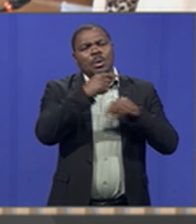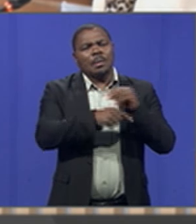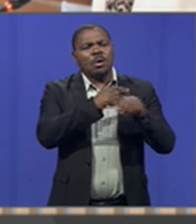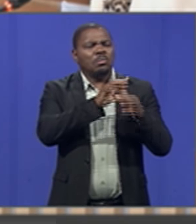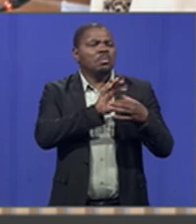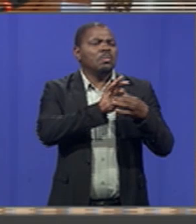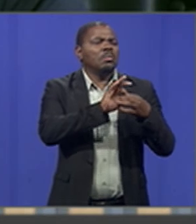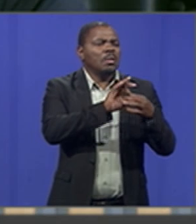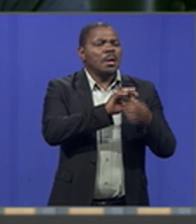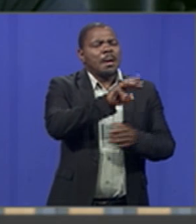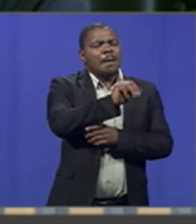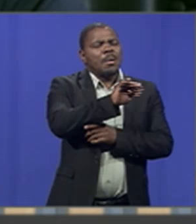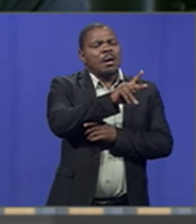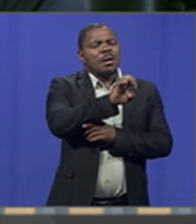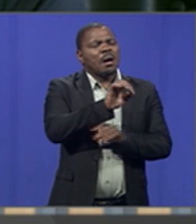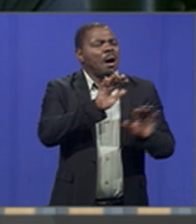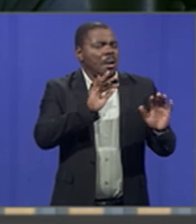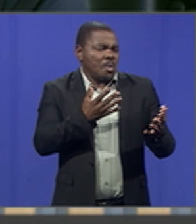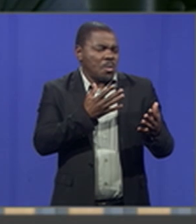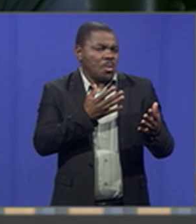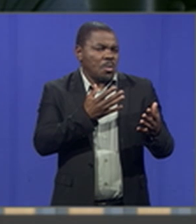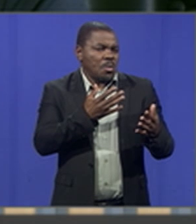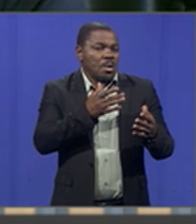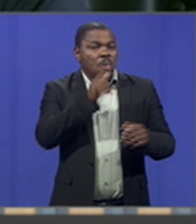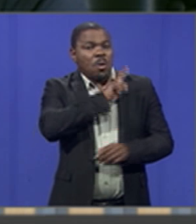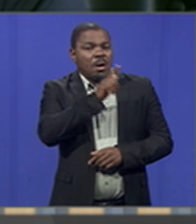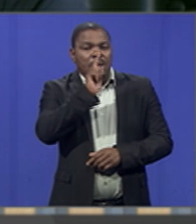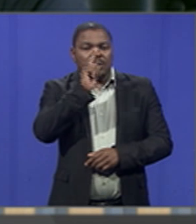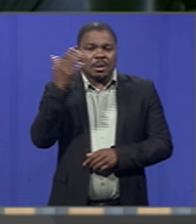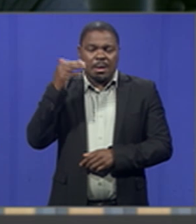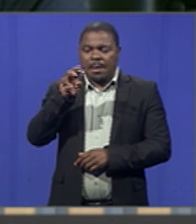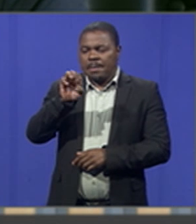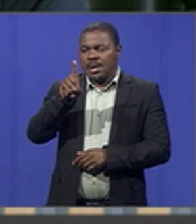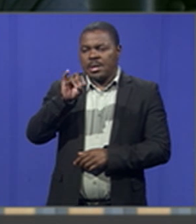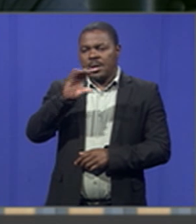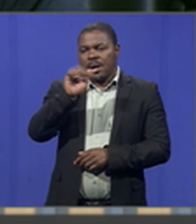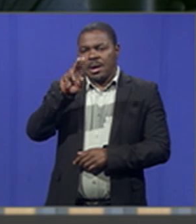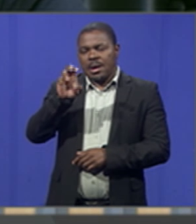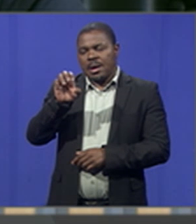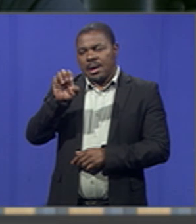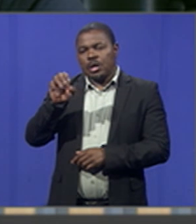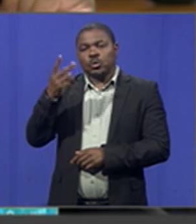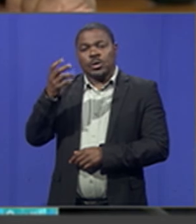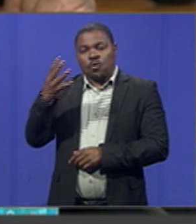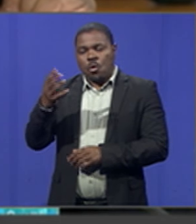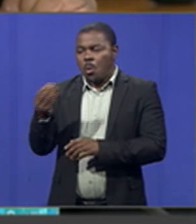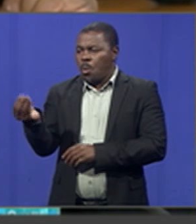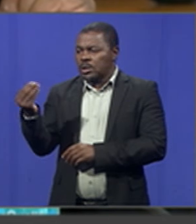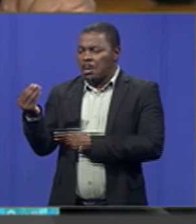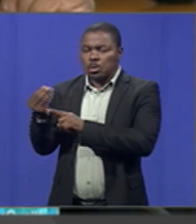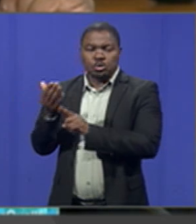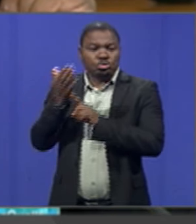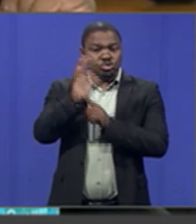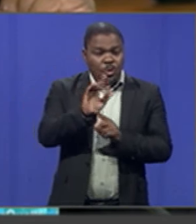ya gagwe le Mike van Wyk tse di bakilweng ke bosupi jwa Medicare 24 jwa melaetsa ya WhatsApp e supang